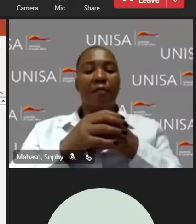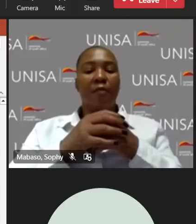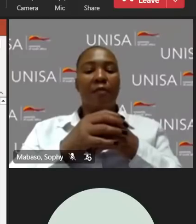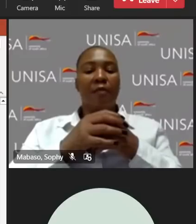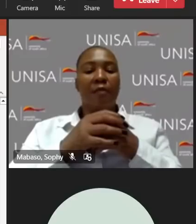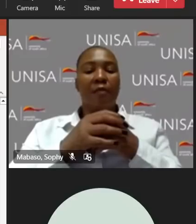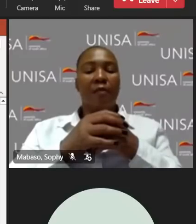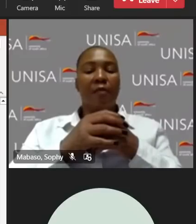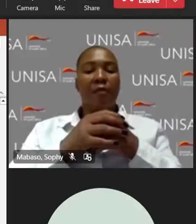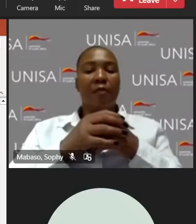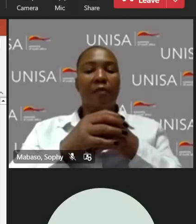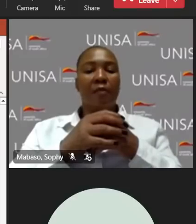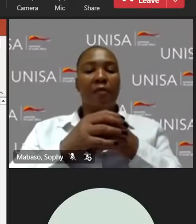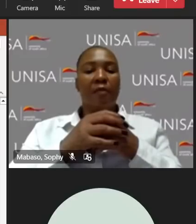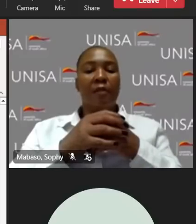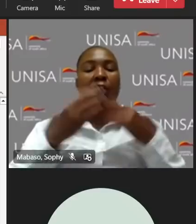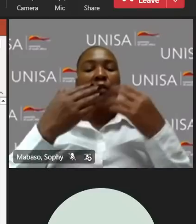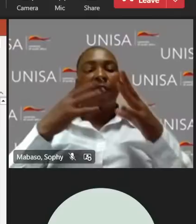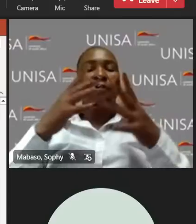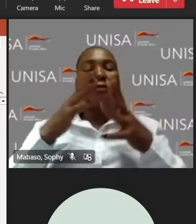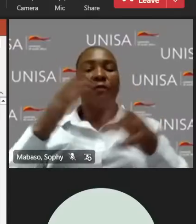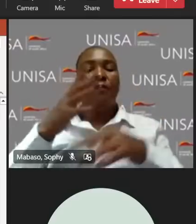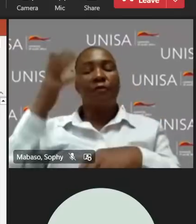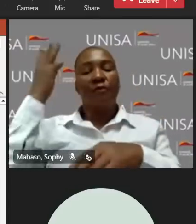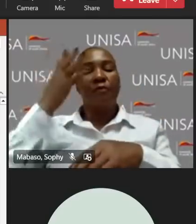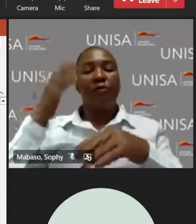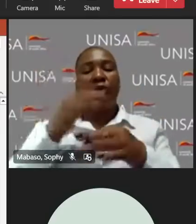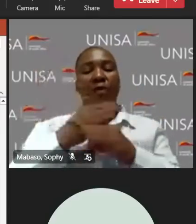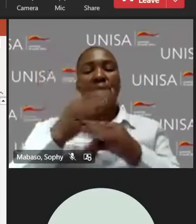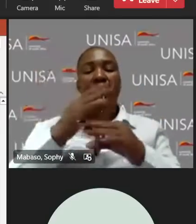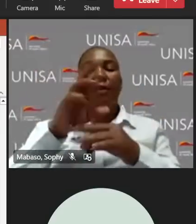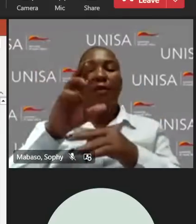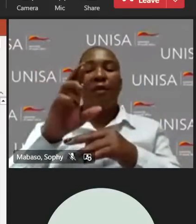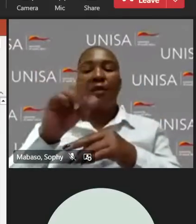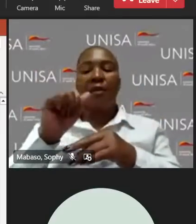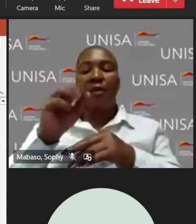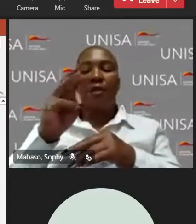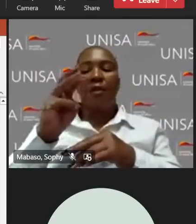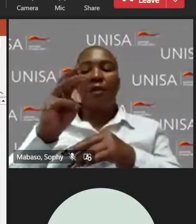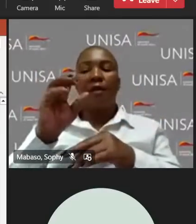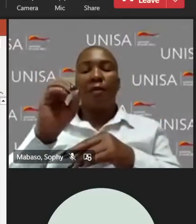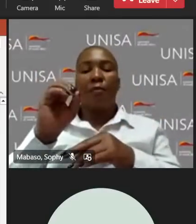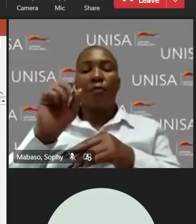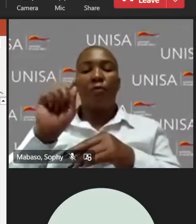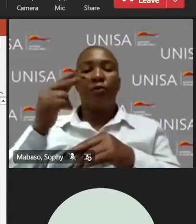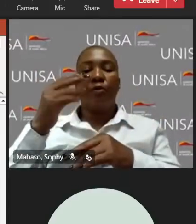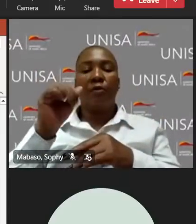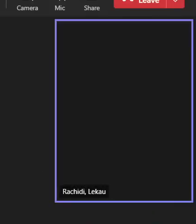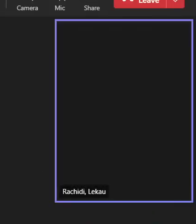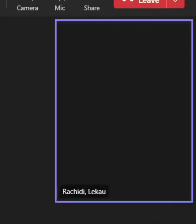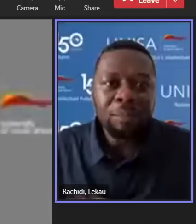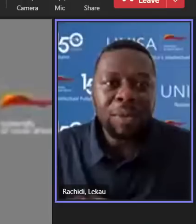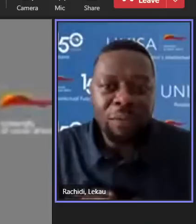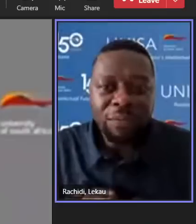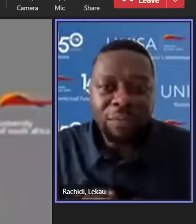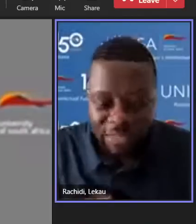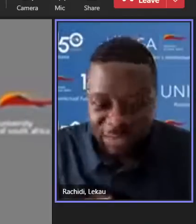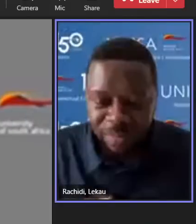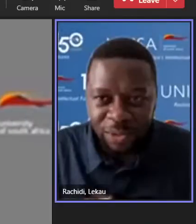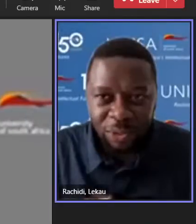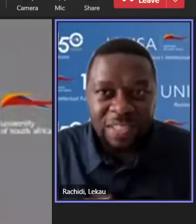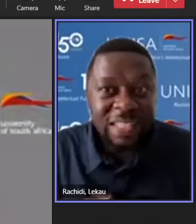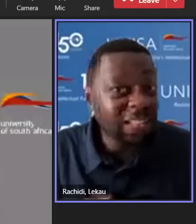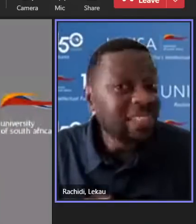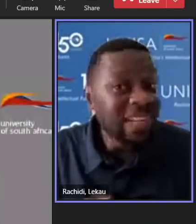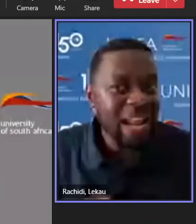Thank you very much for the presentation, Dr. Mhlale. I think it has landed well. Many of the